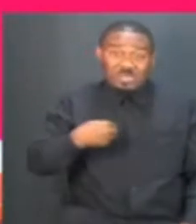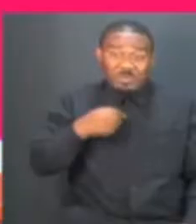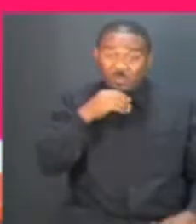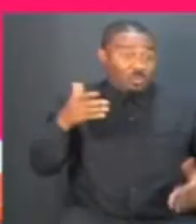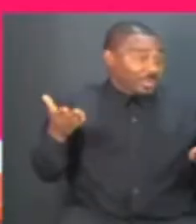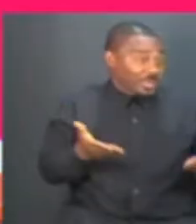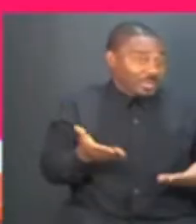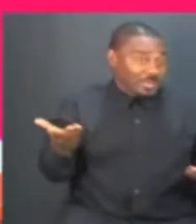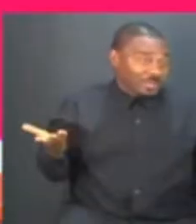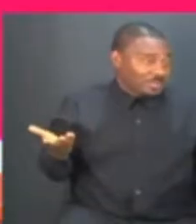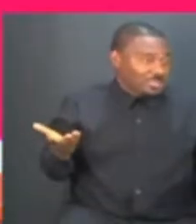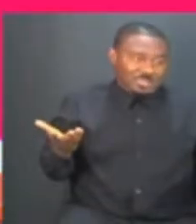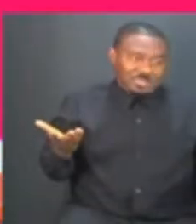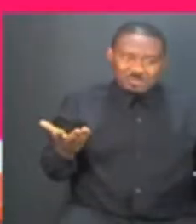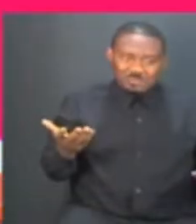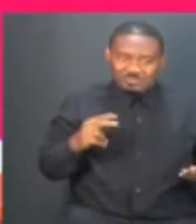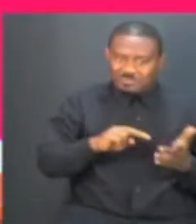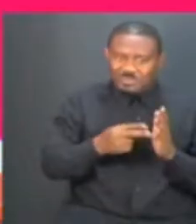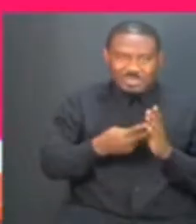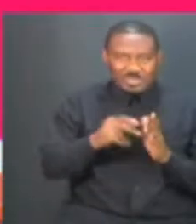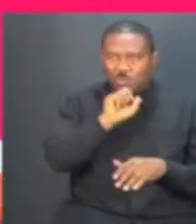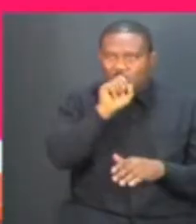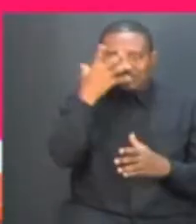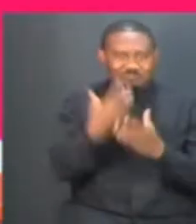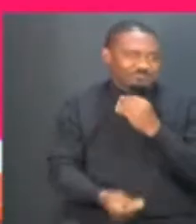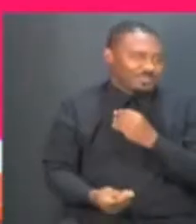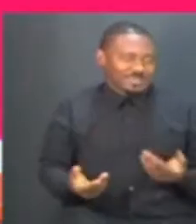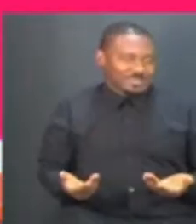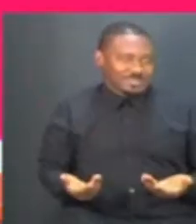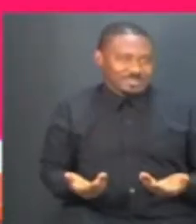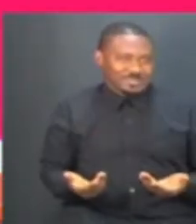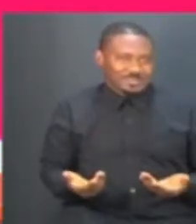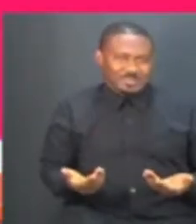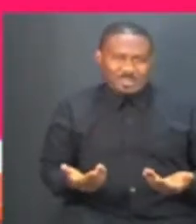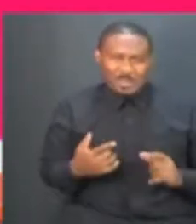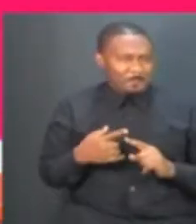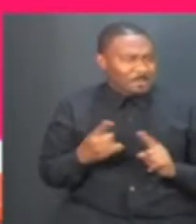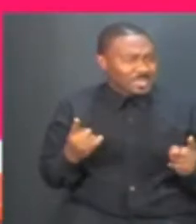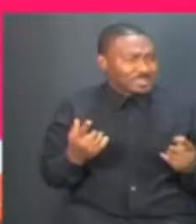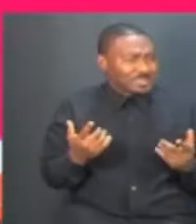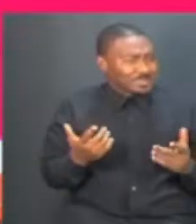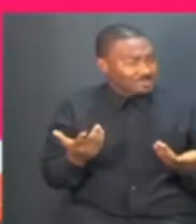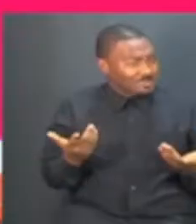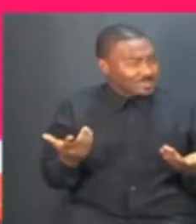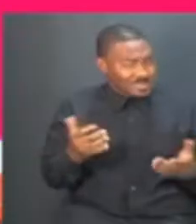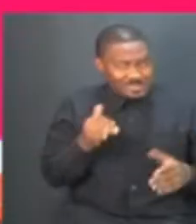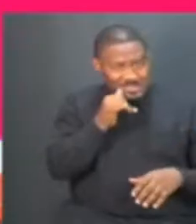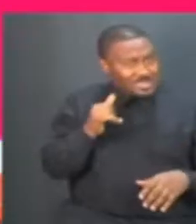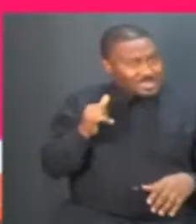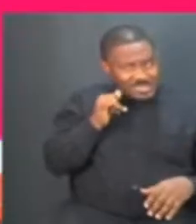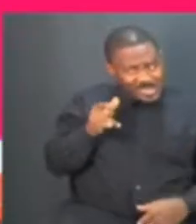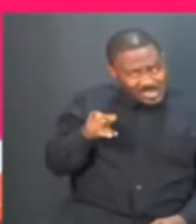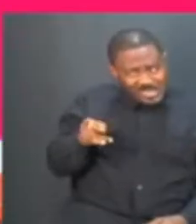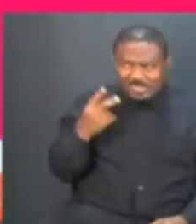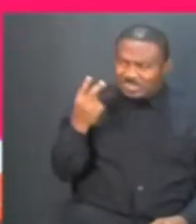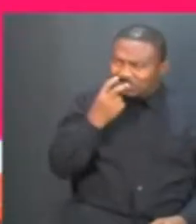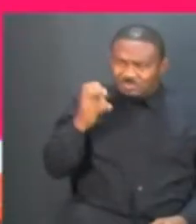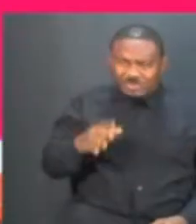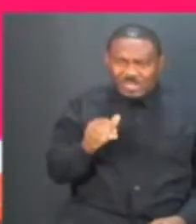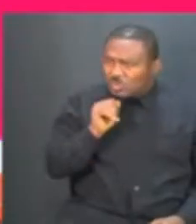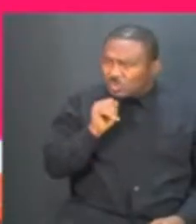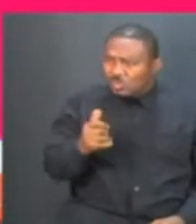question, it is forfeited. But in this case, there was no direction on it. So we'll leave it for a